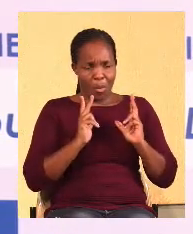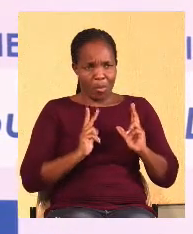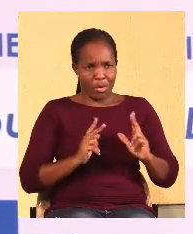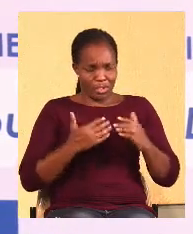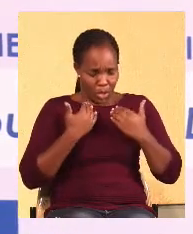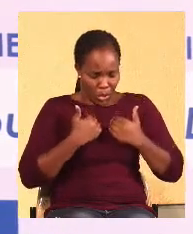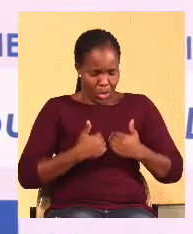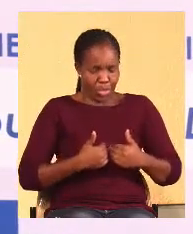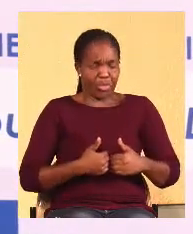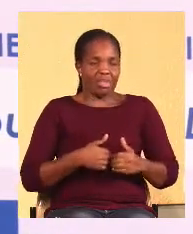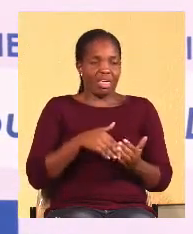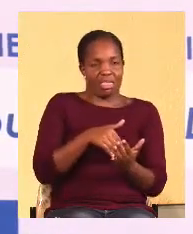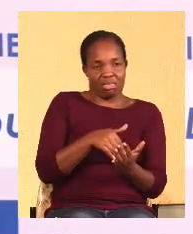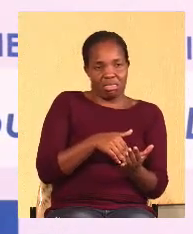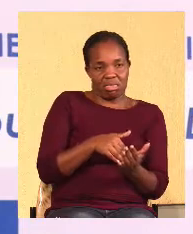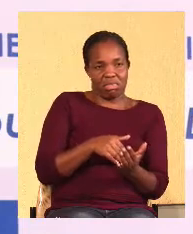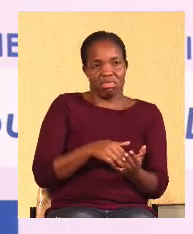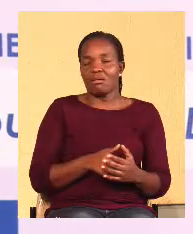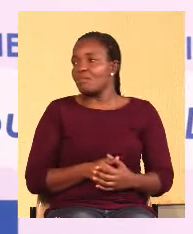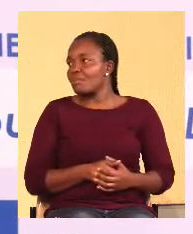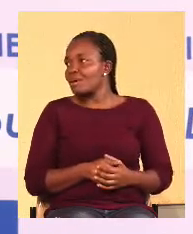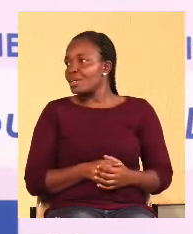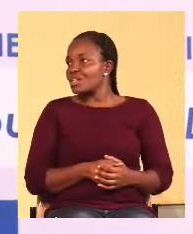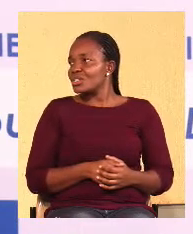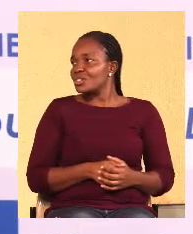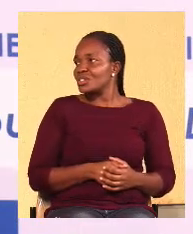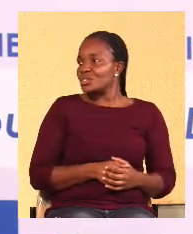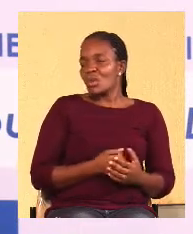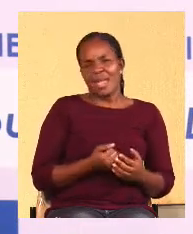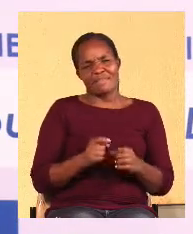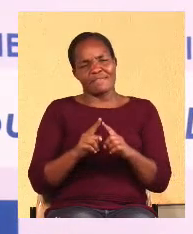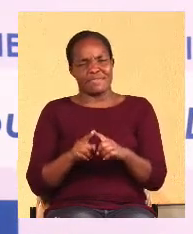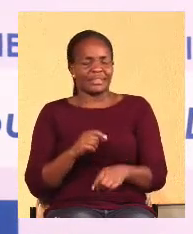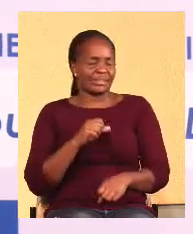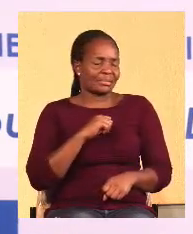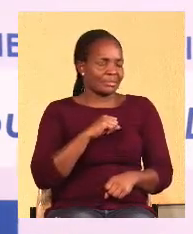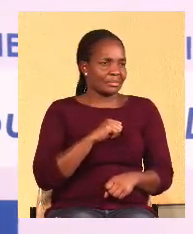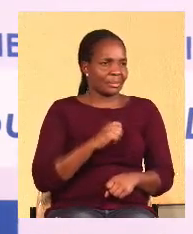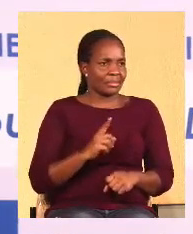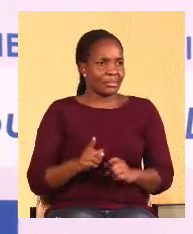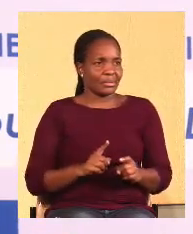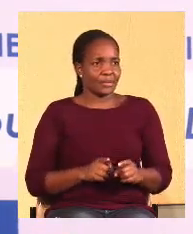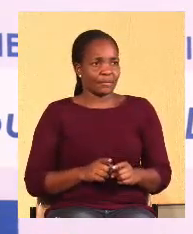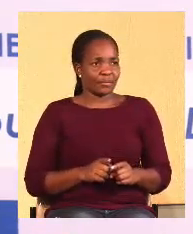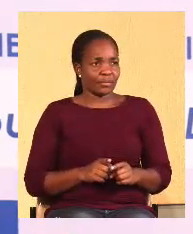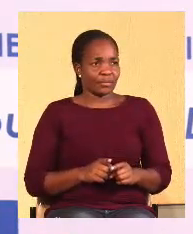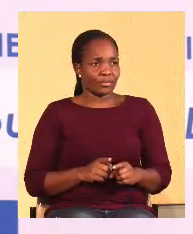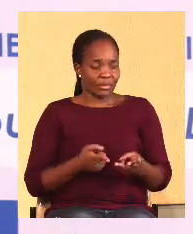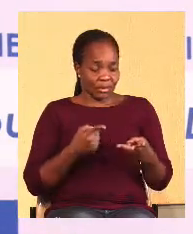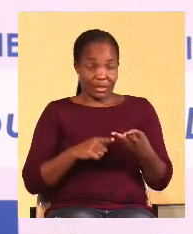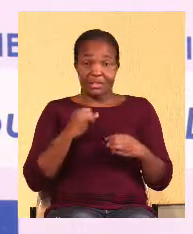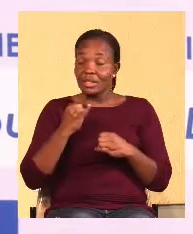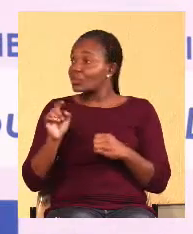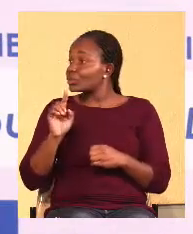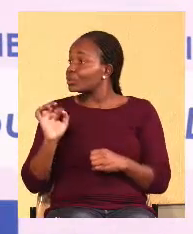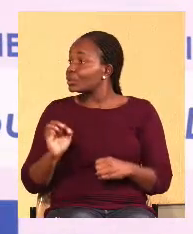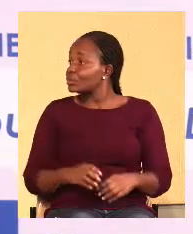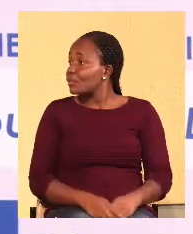it. You've had a meeting and you get an antigen antibody response. So the last question, ma'am?